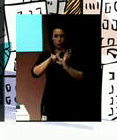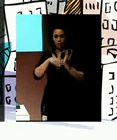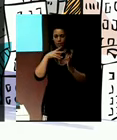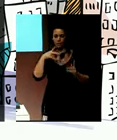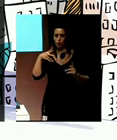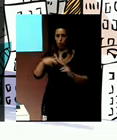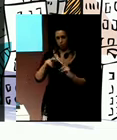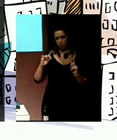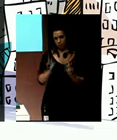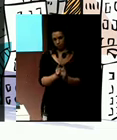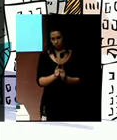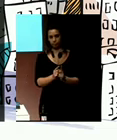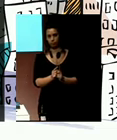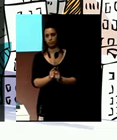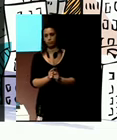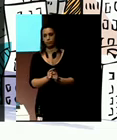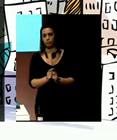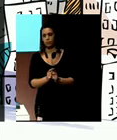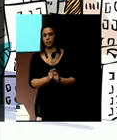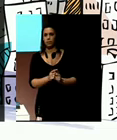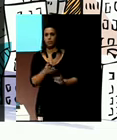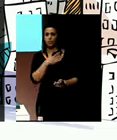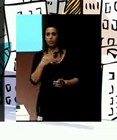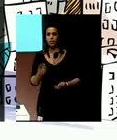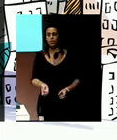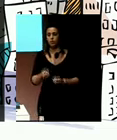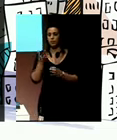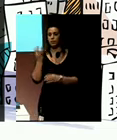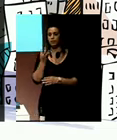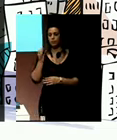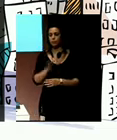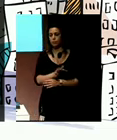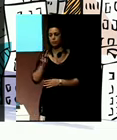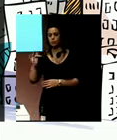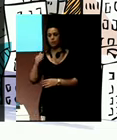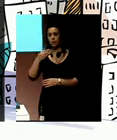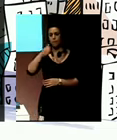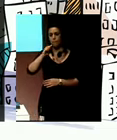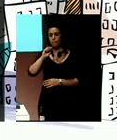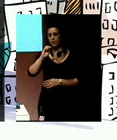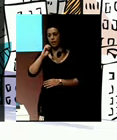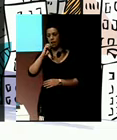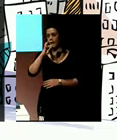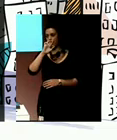to make it shorter, I want to talk you